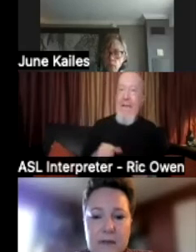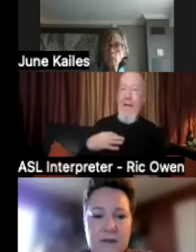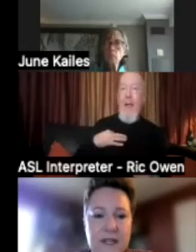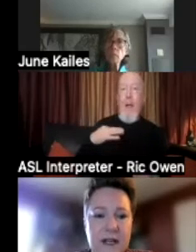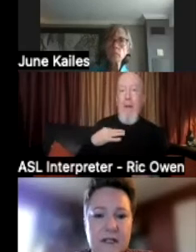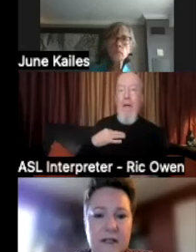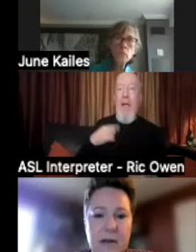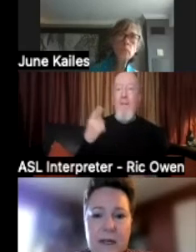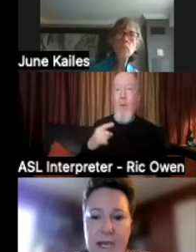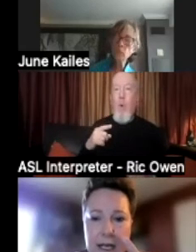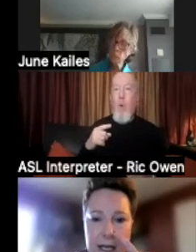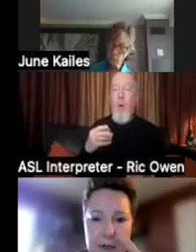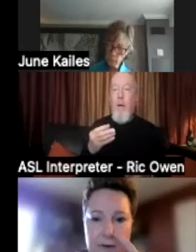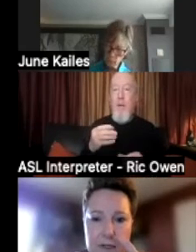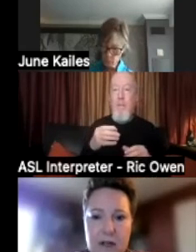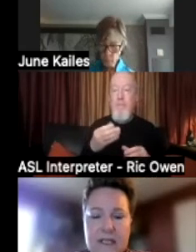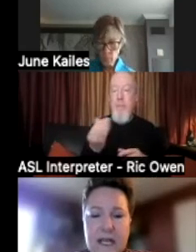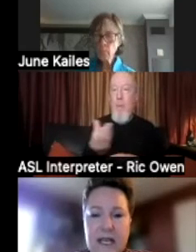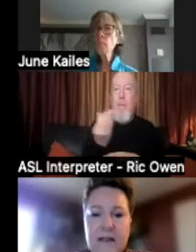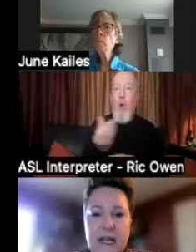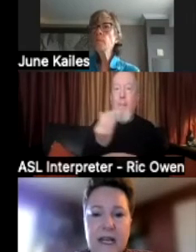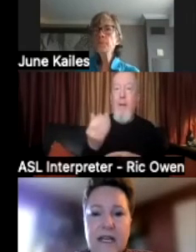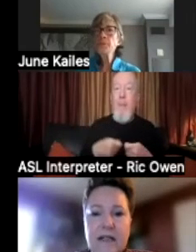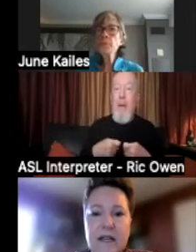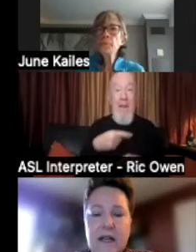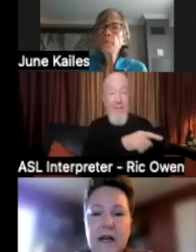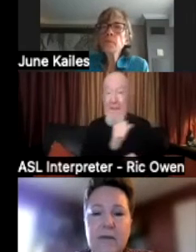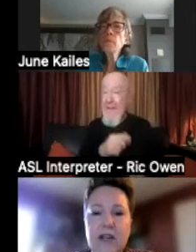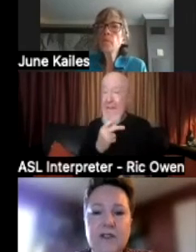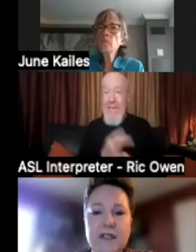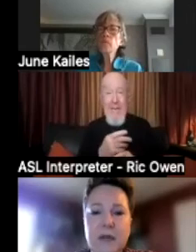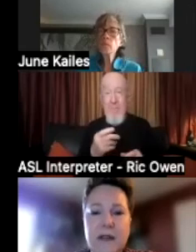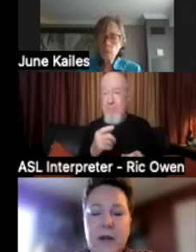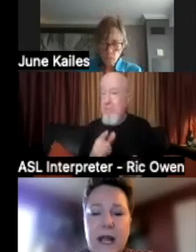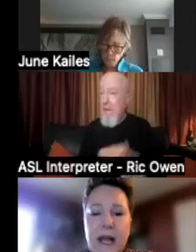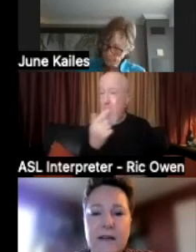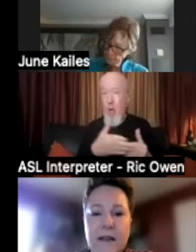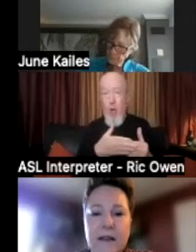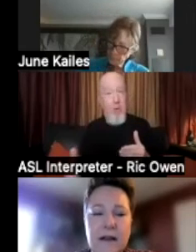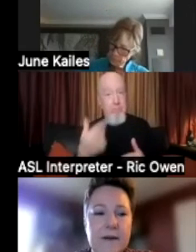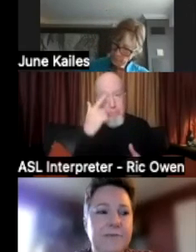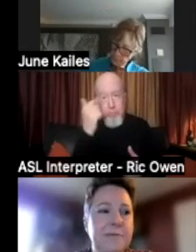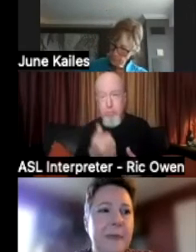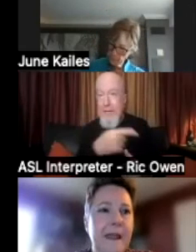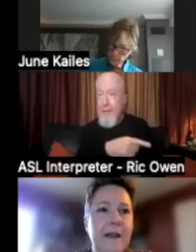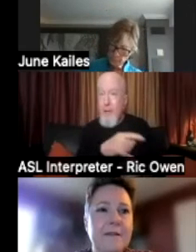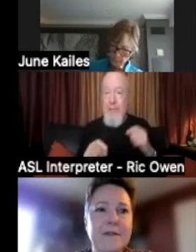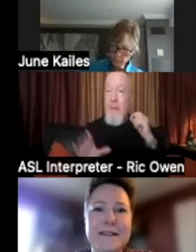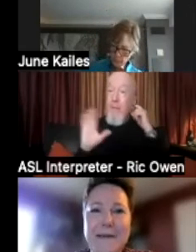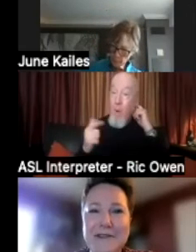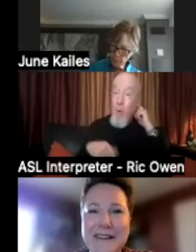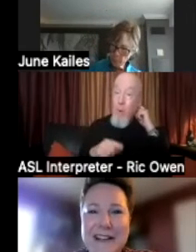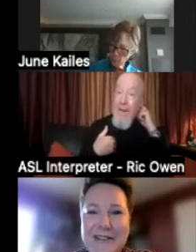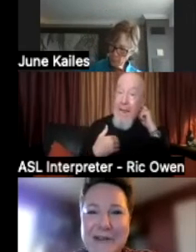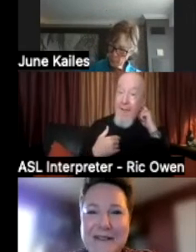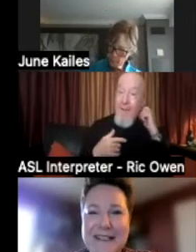be, sent out to them, and they can keep it for as long as they need. It used to be that we had a certain